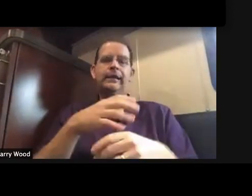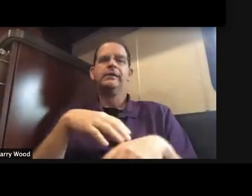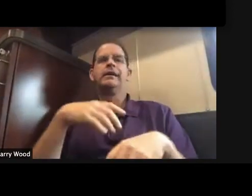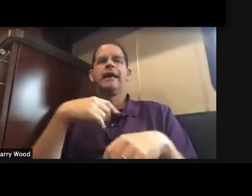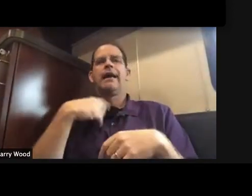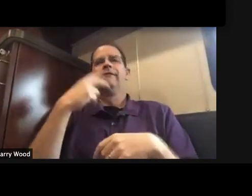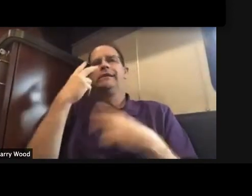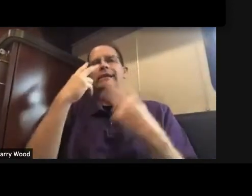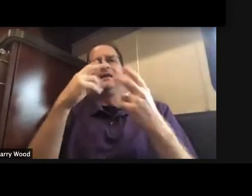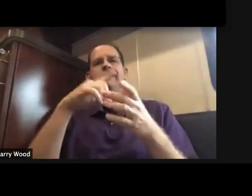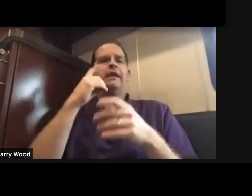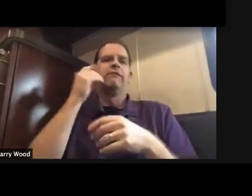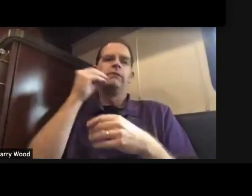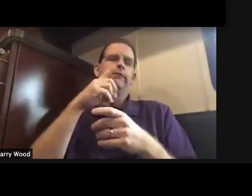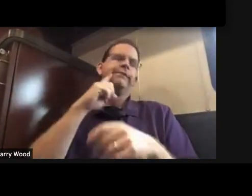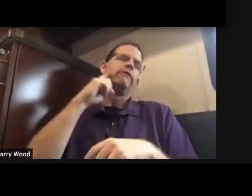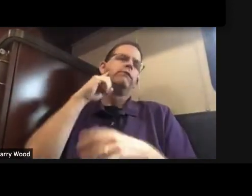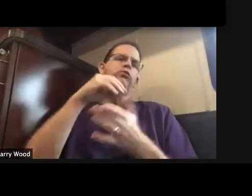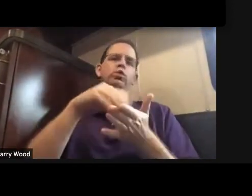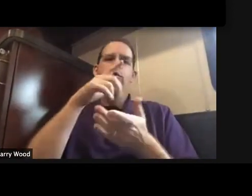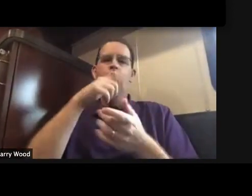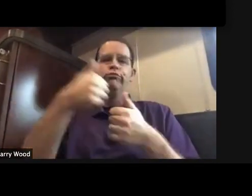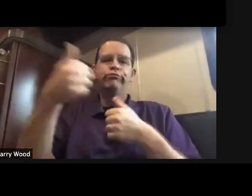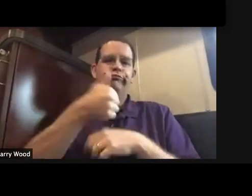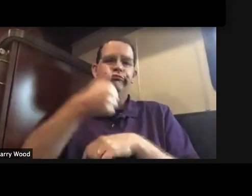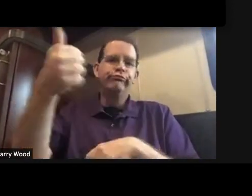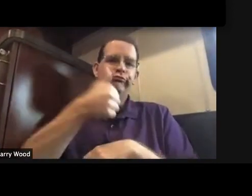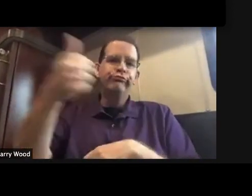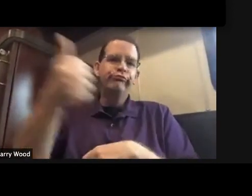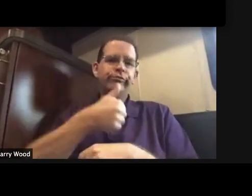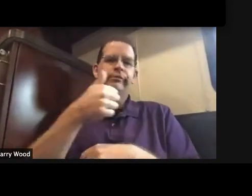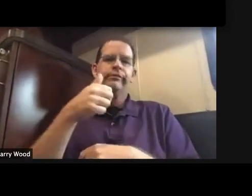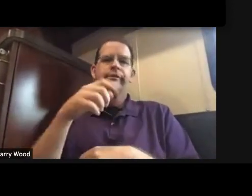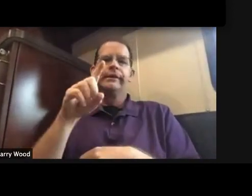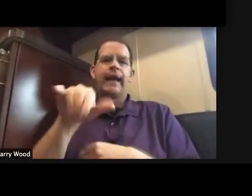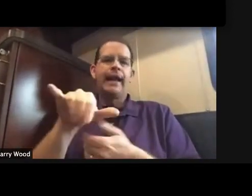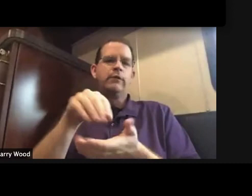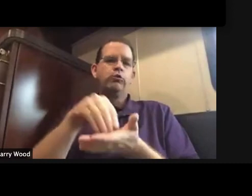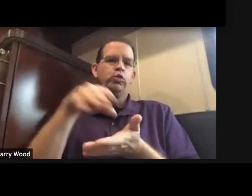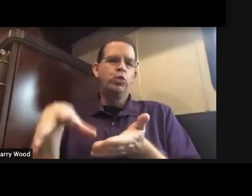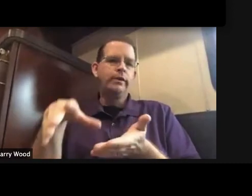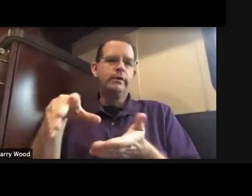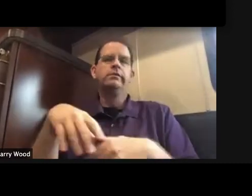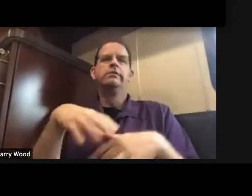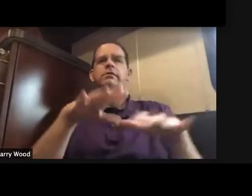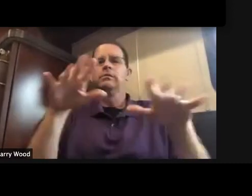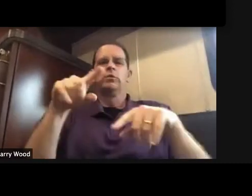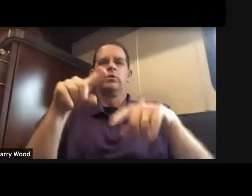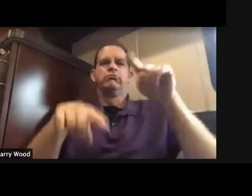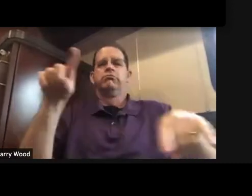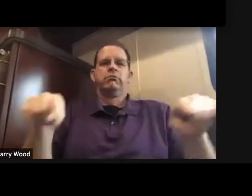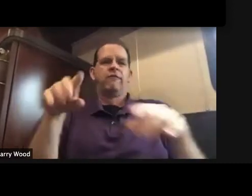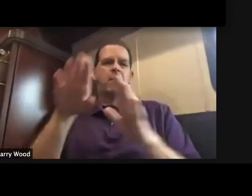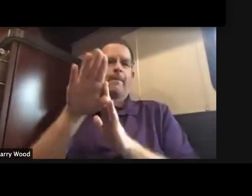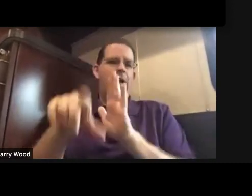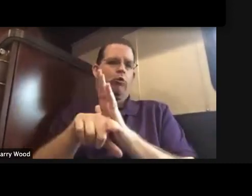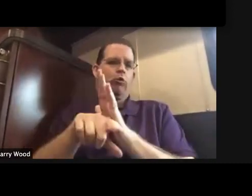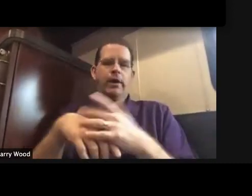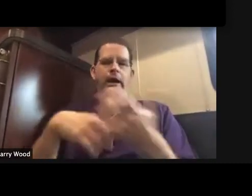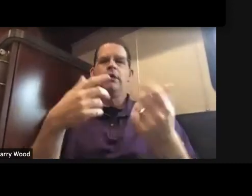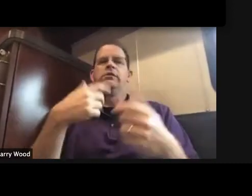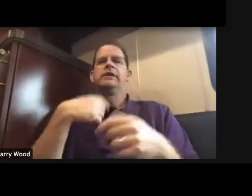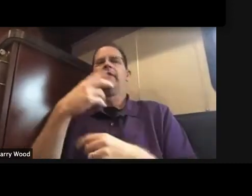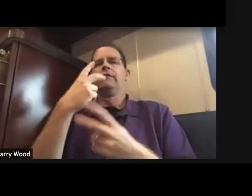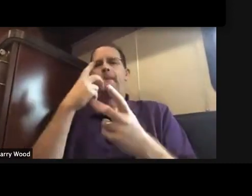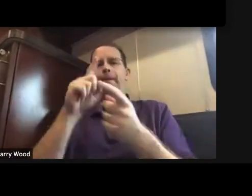life that is there. Deaf students who do the day school program and